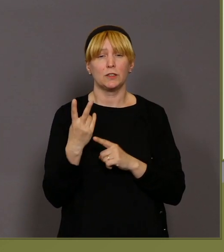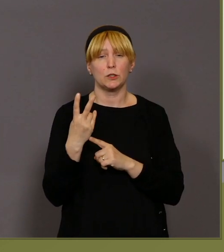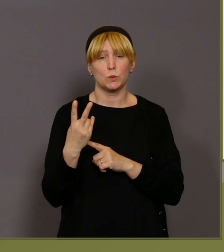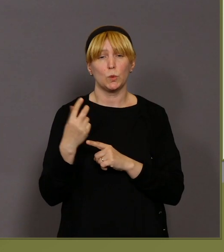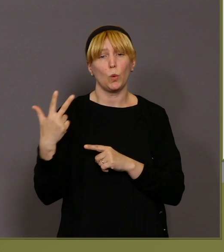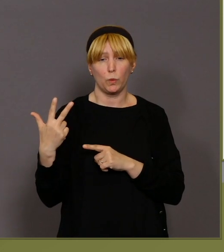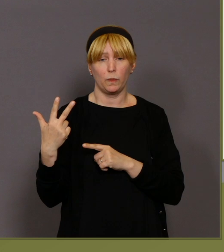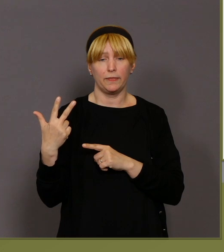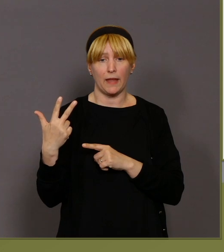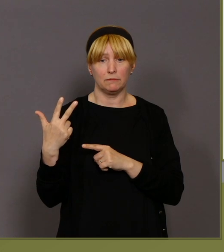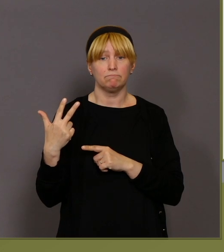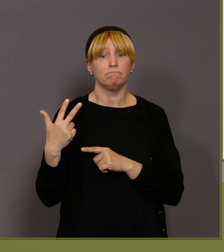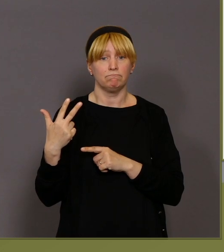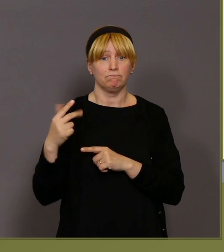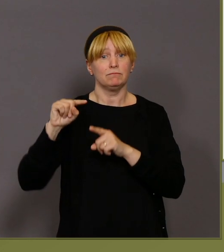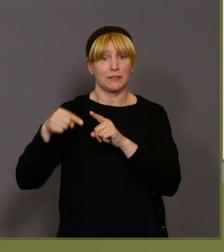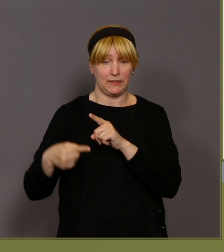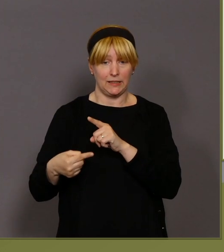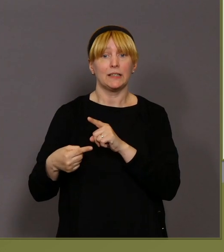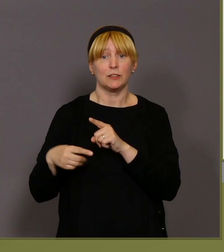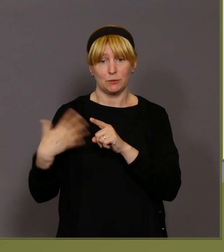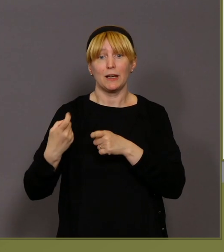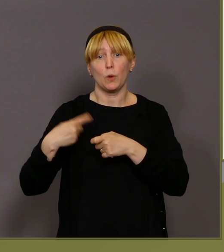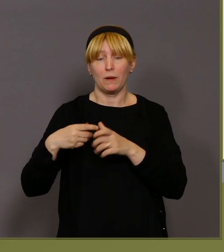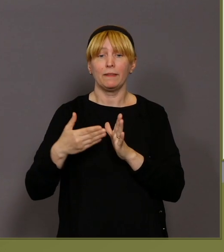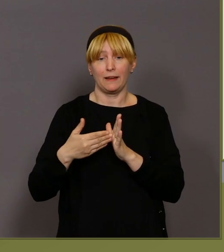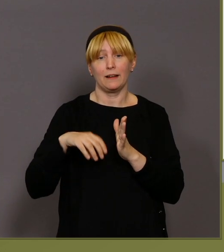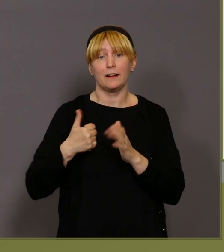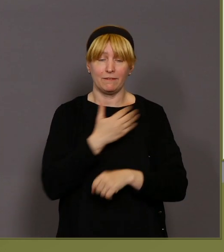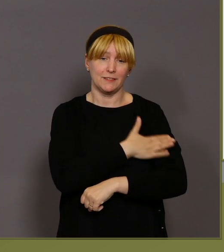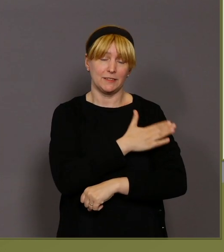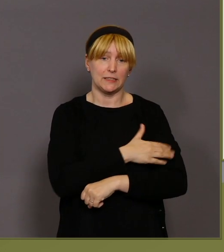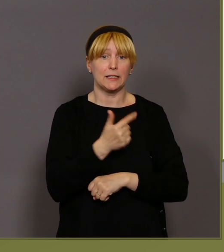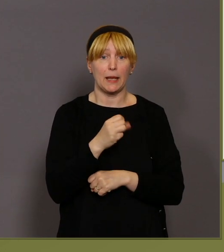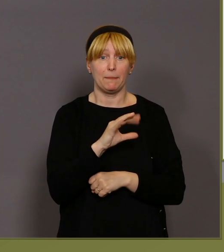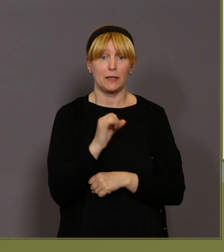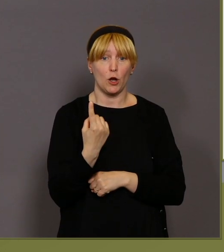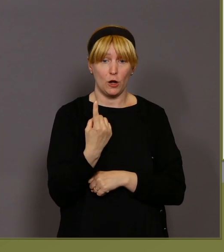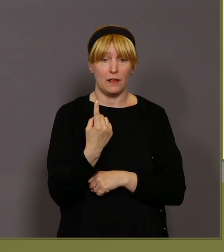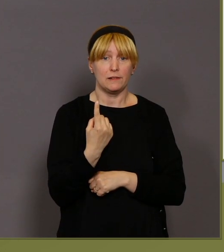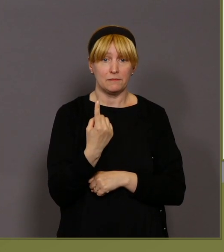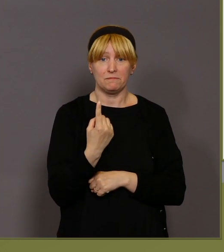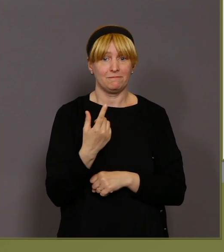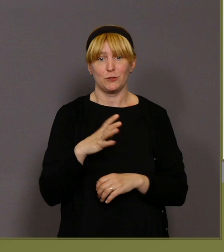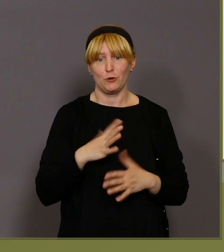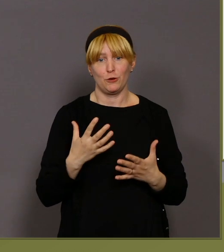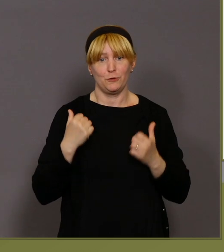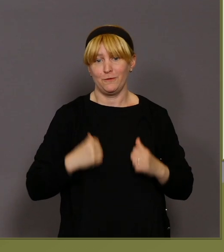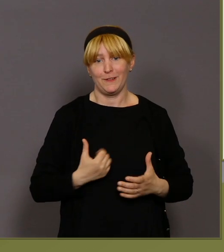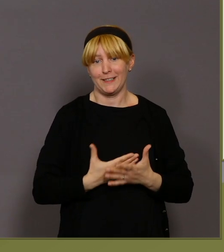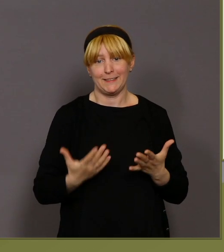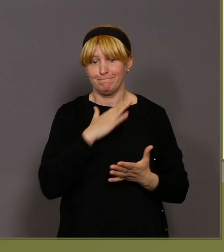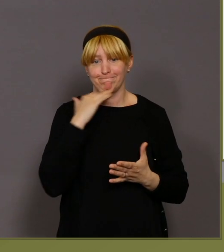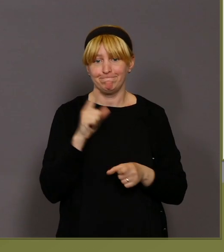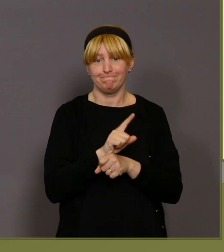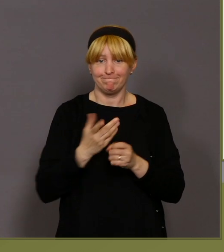128 criteria that apply to self-service terminals. So I don't have the time, and we don't have the time